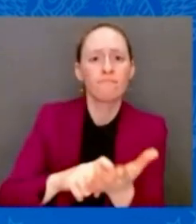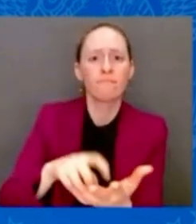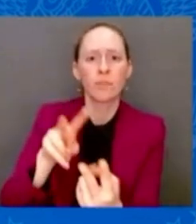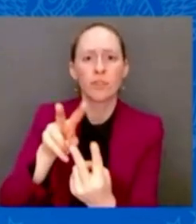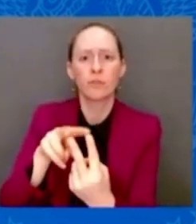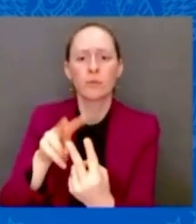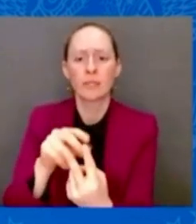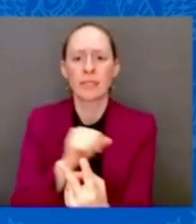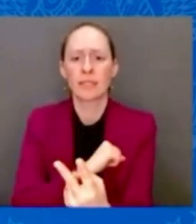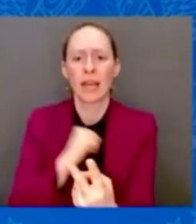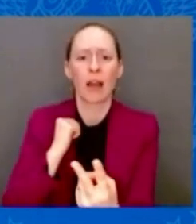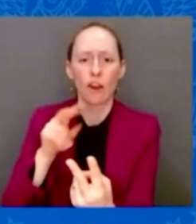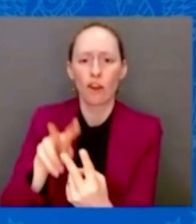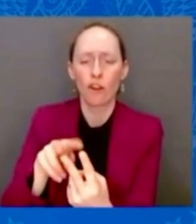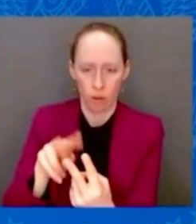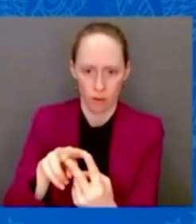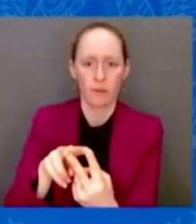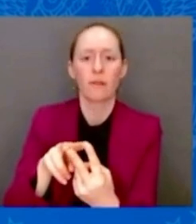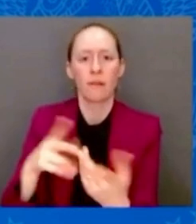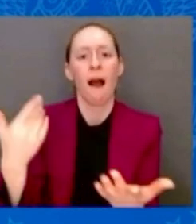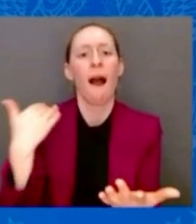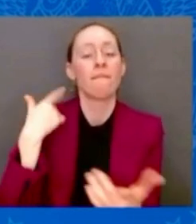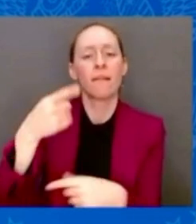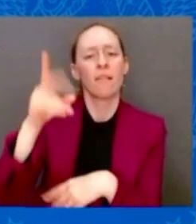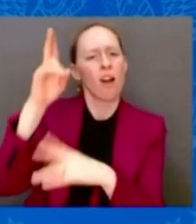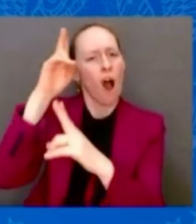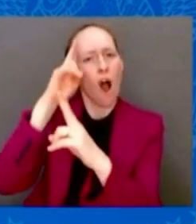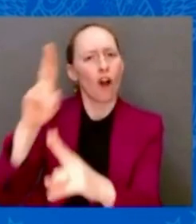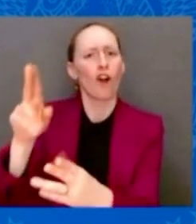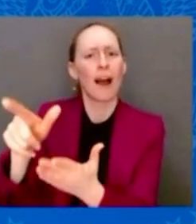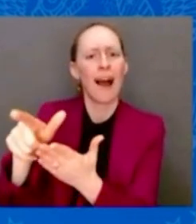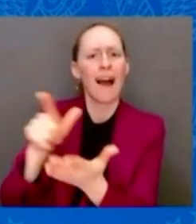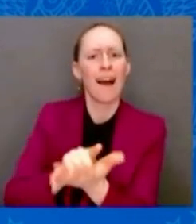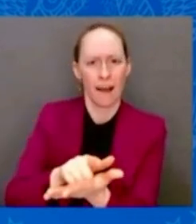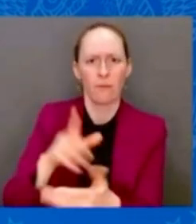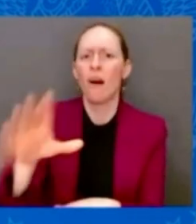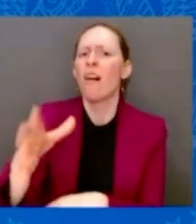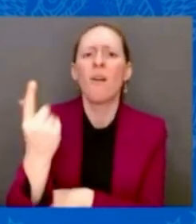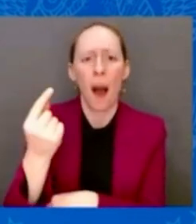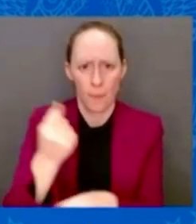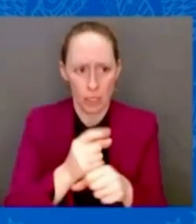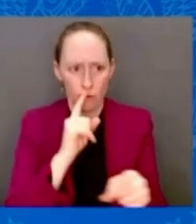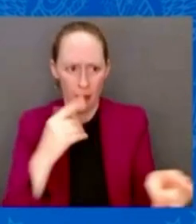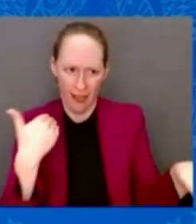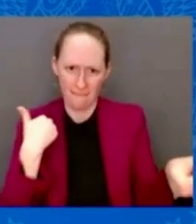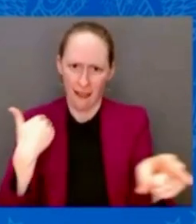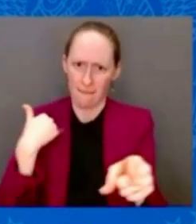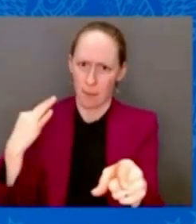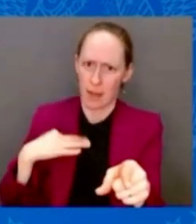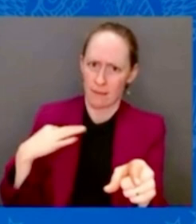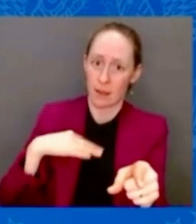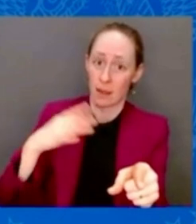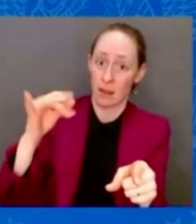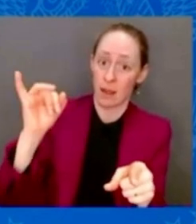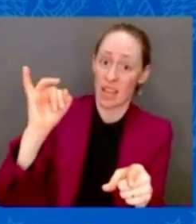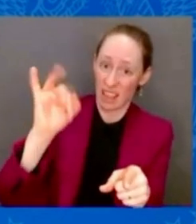die from cancer. I support it. Congress should introduce it, pass it, and get it to my desk for me to sign it.